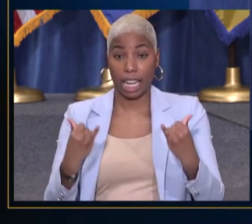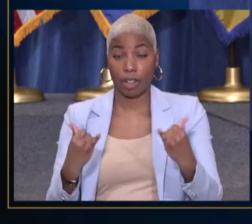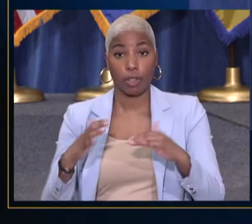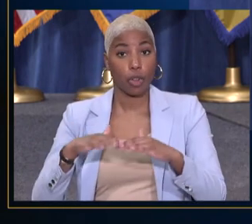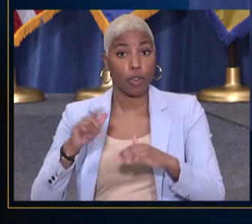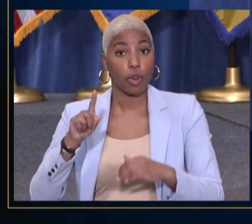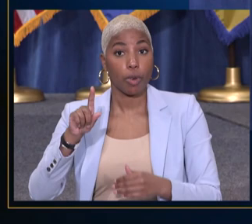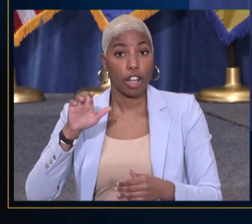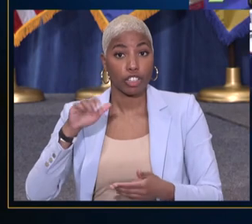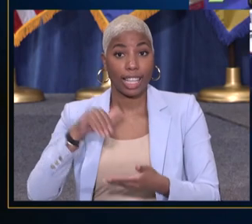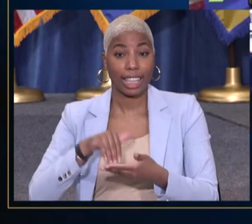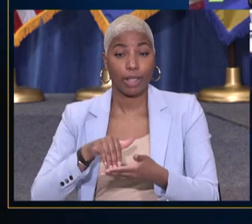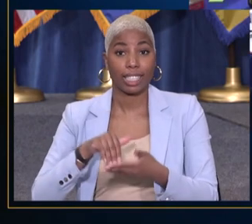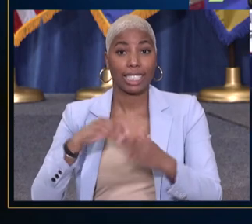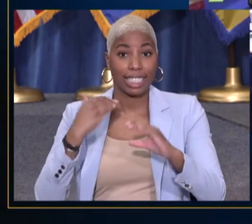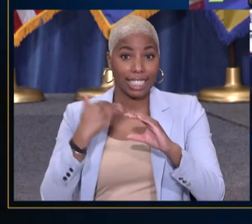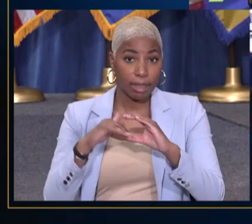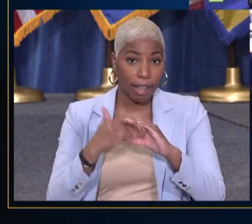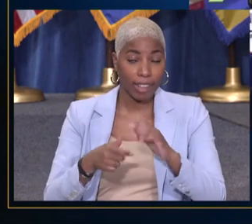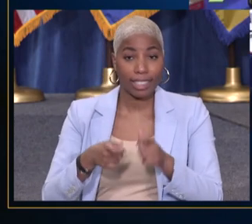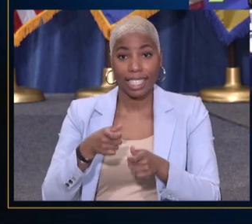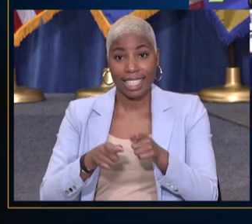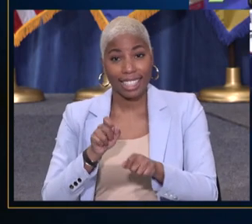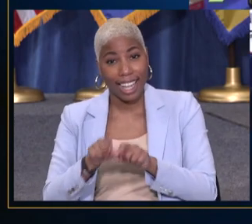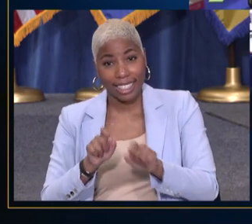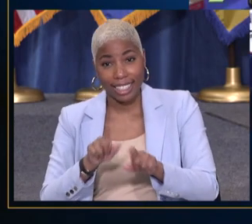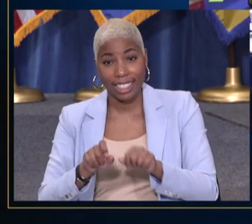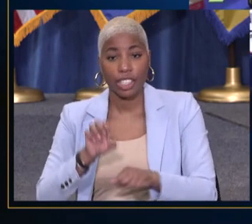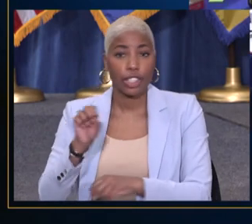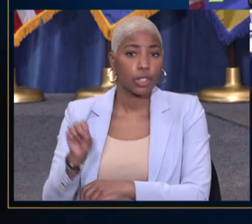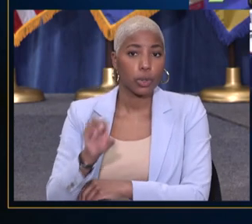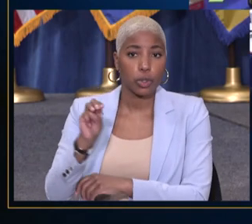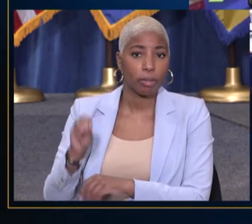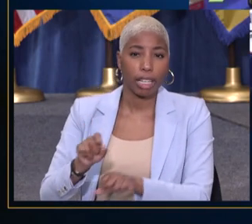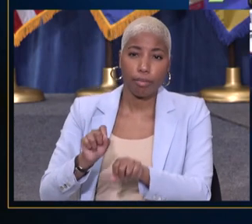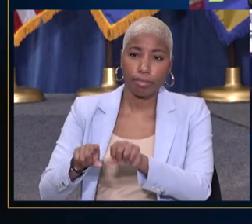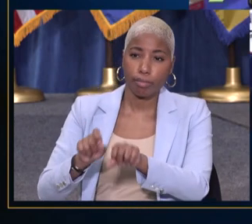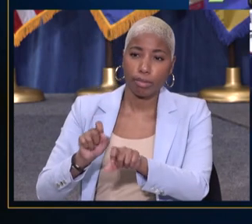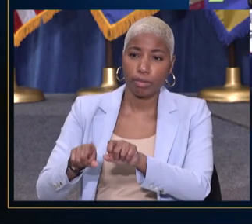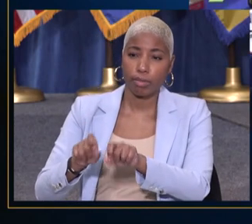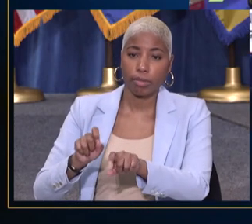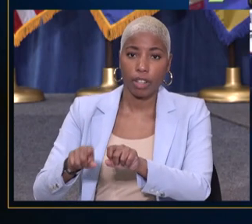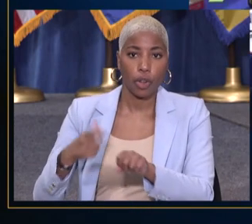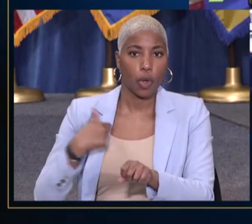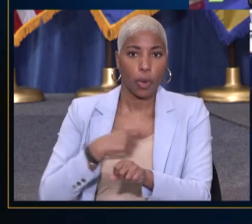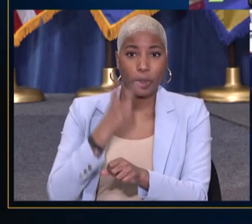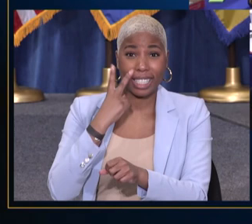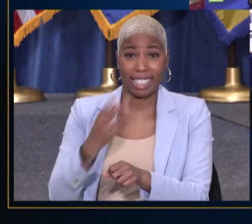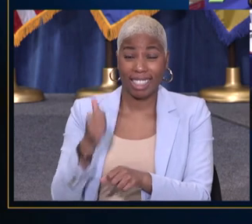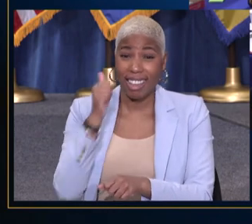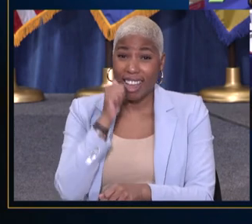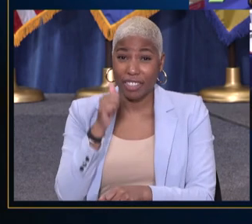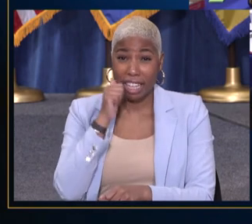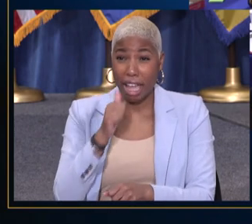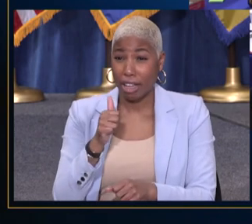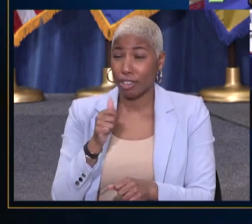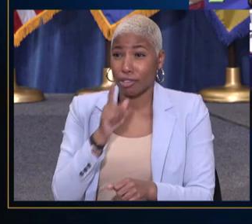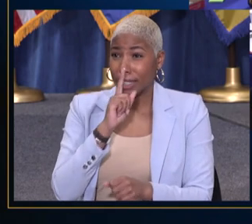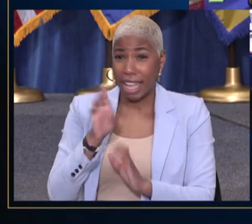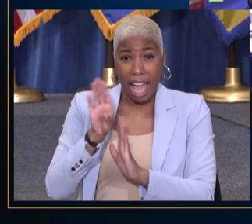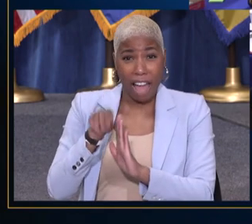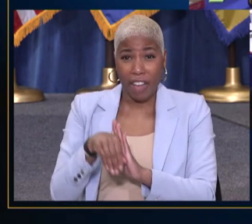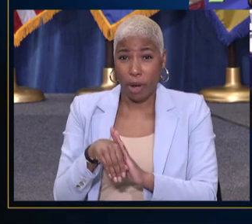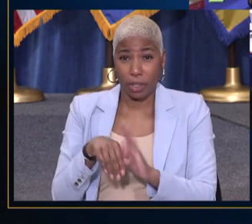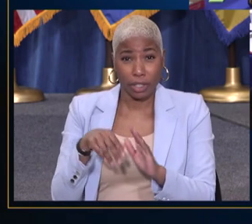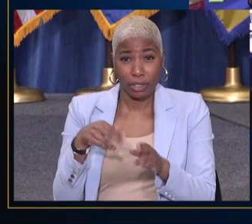100,000 emails and text messages and social media hits will hit all of our boxes just in a half hour or whatever